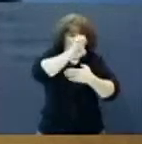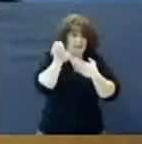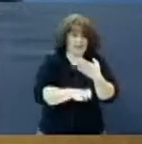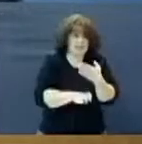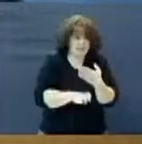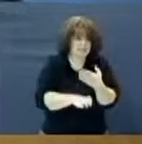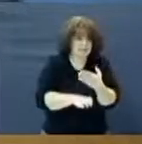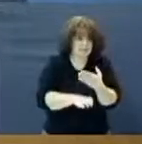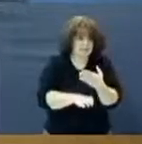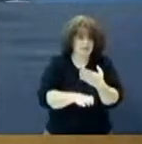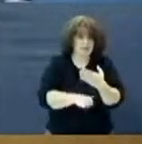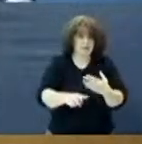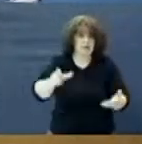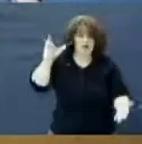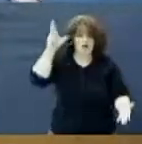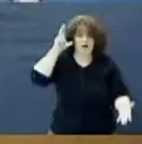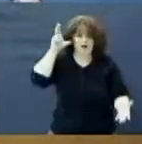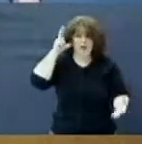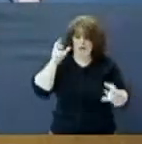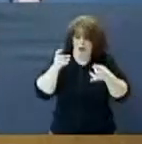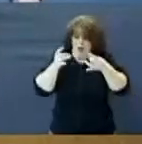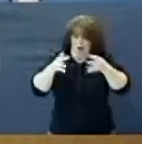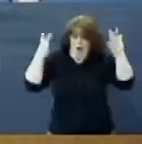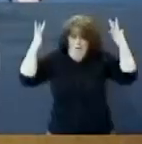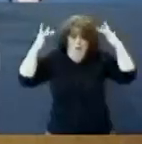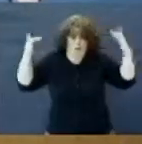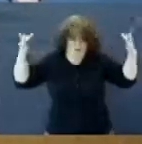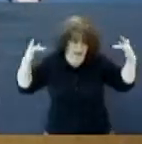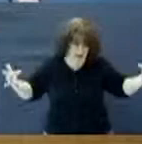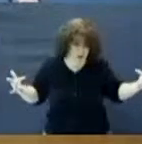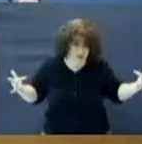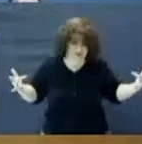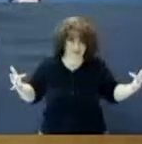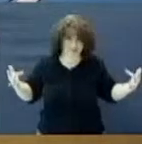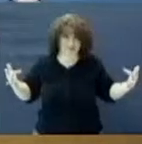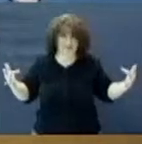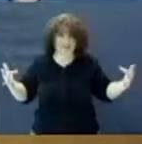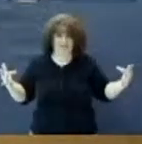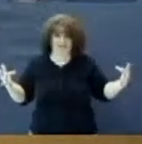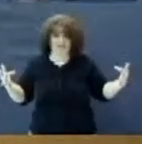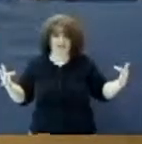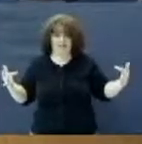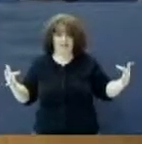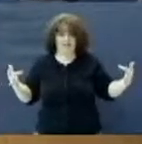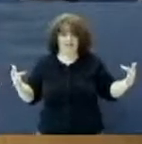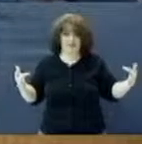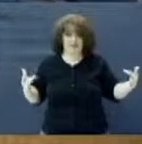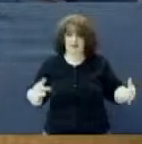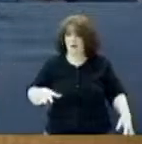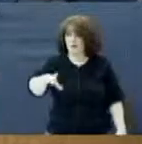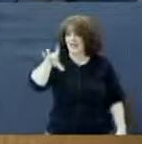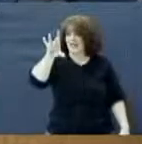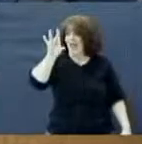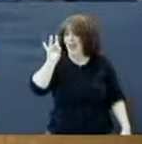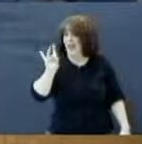all of a sudden, he heard the awful sound he ever heard in his life. It was 8 Clydesdales